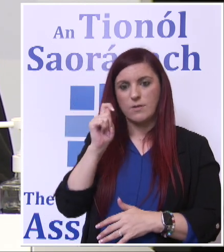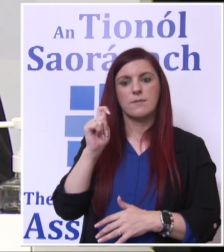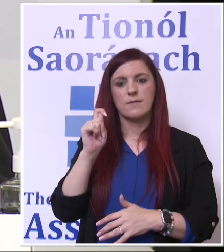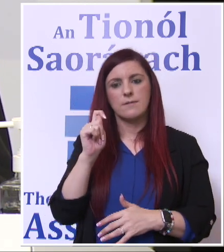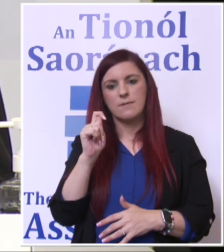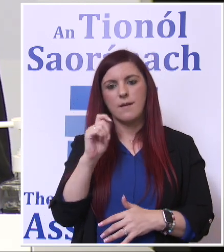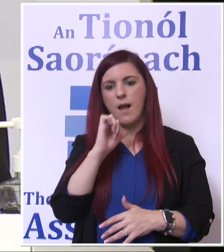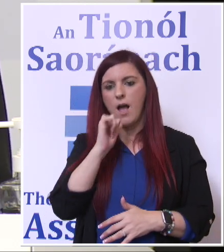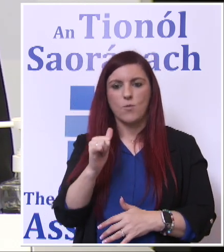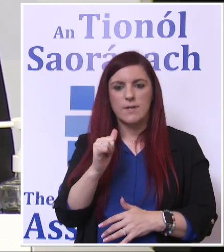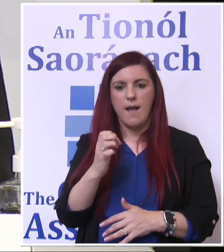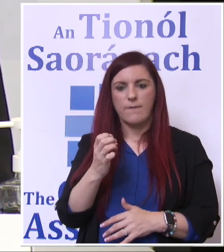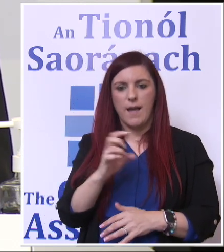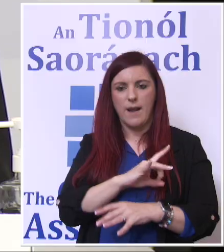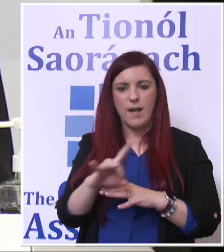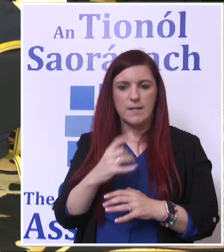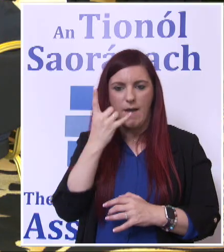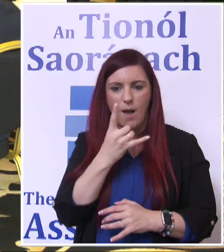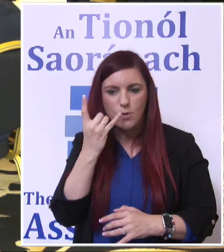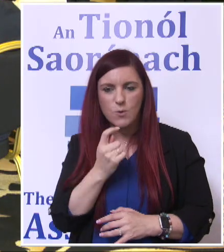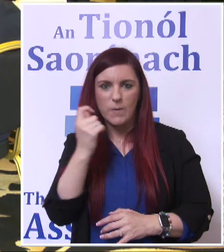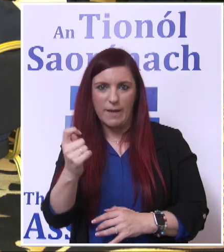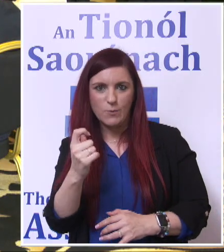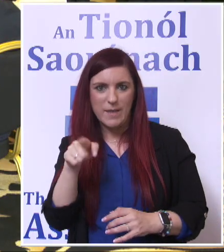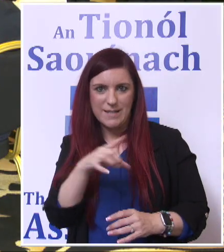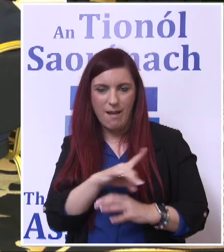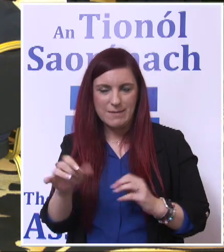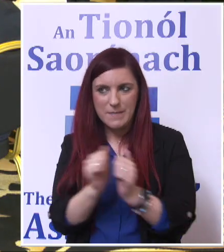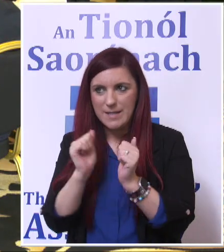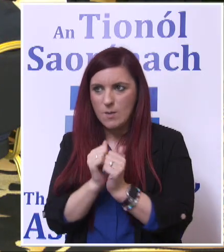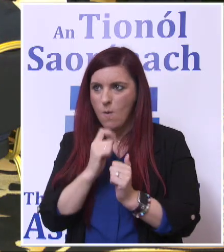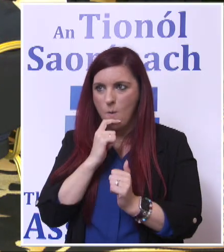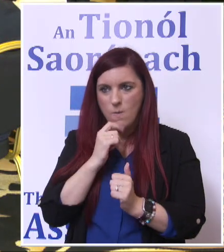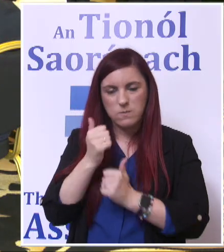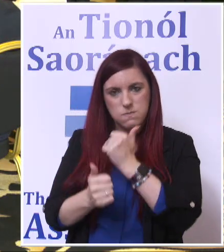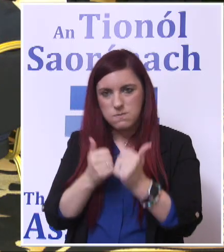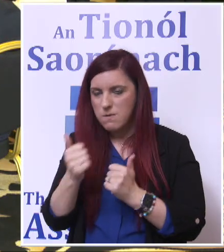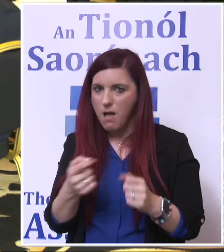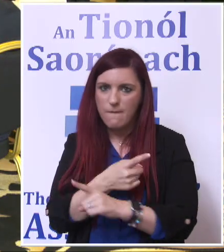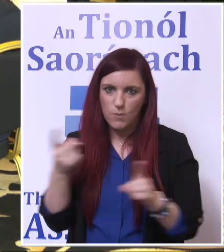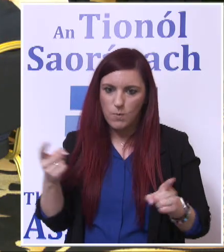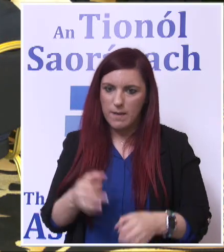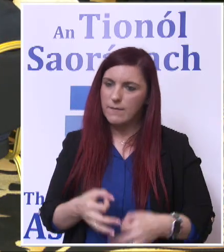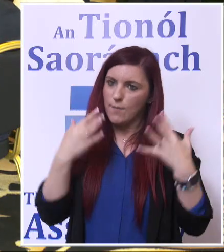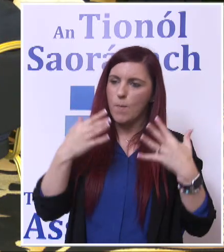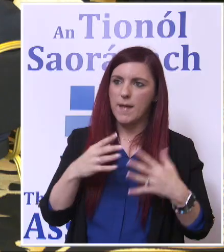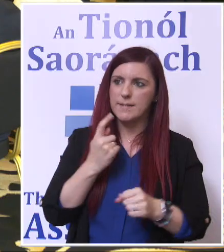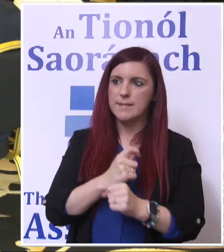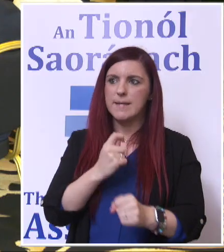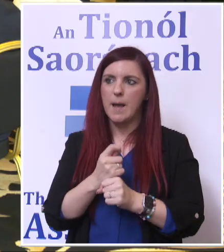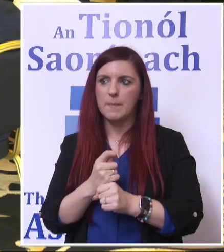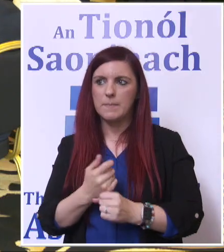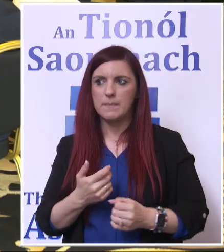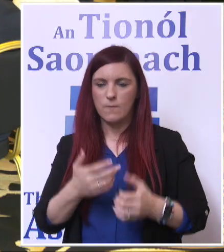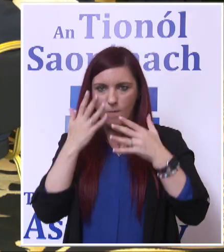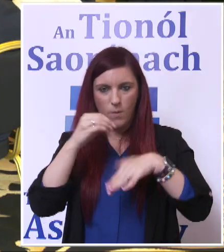those sort of hours to give to this assembly. So I really appreciate that all of you have given this sort of time